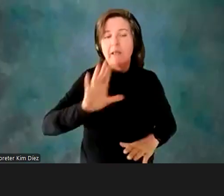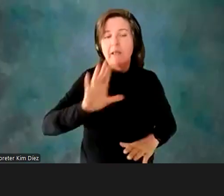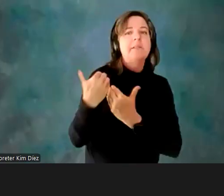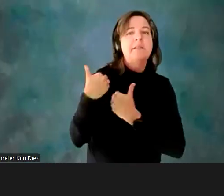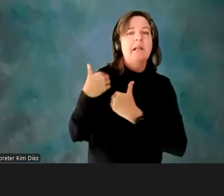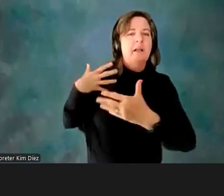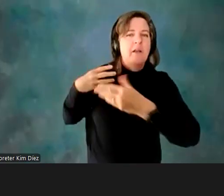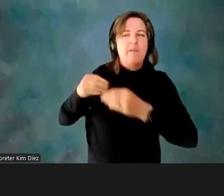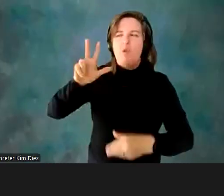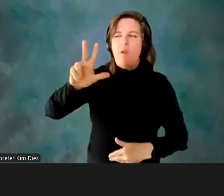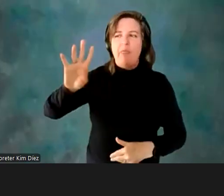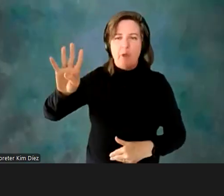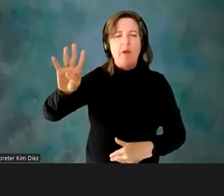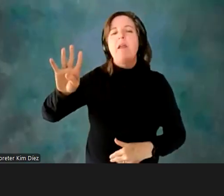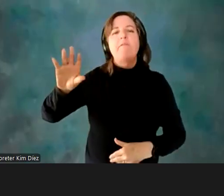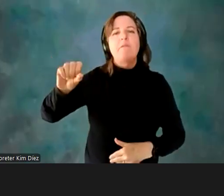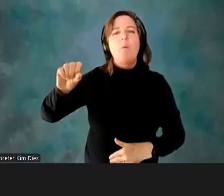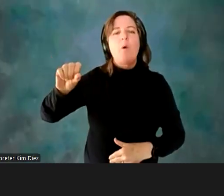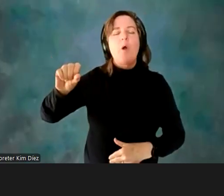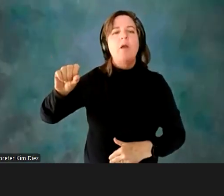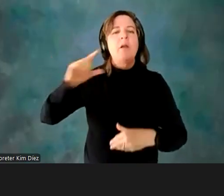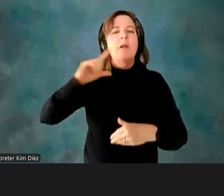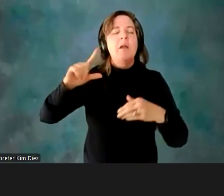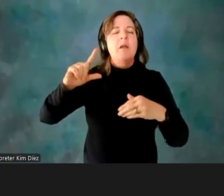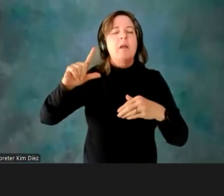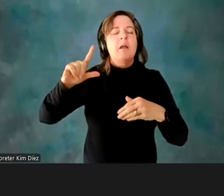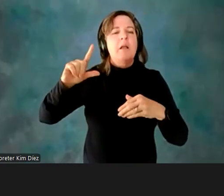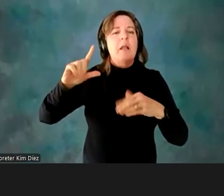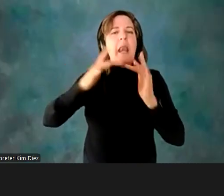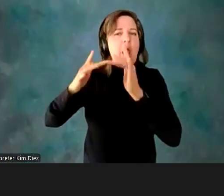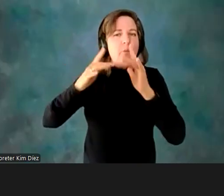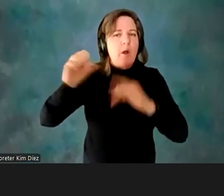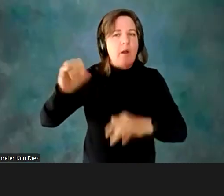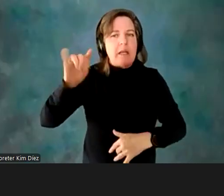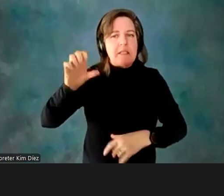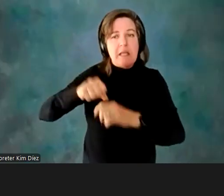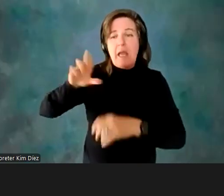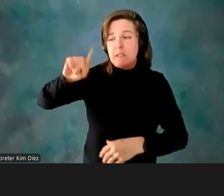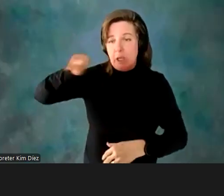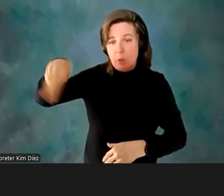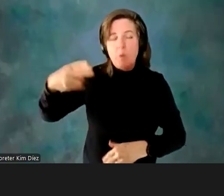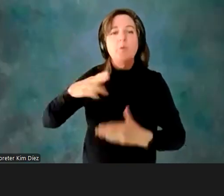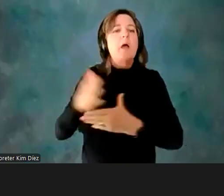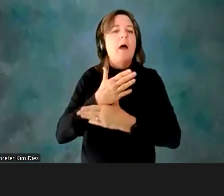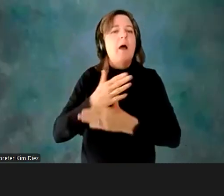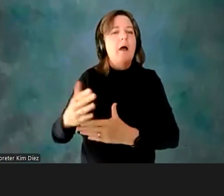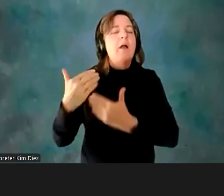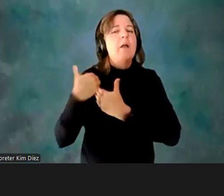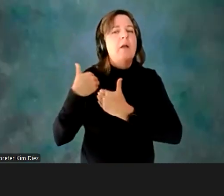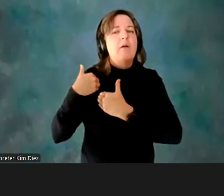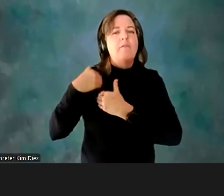soil climate analysis network sites in Utah and shared responsibility for soil sensors at